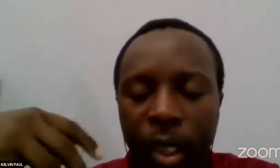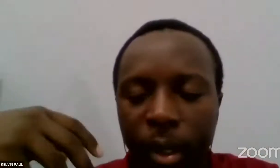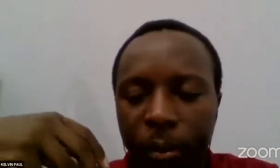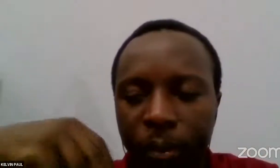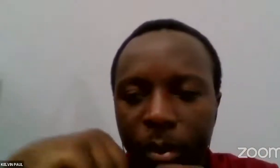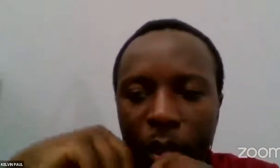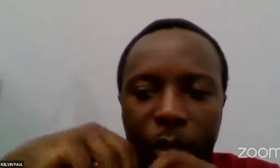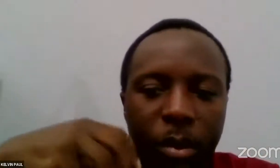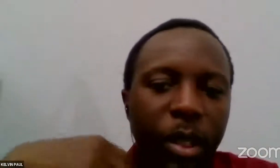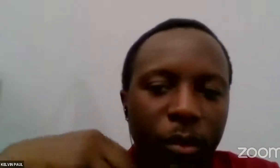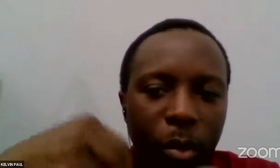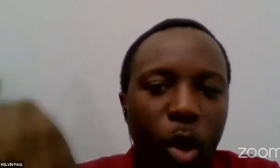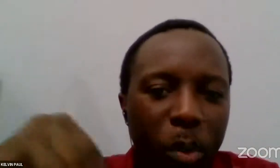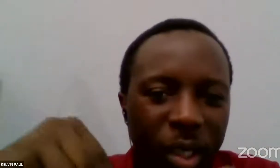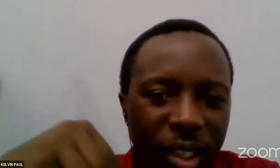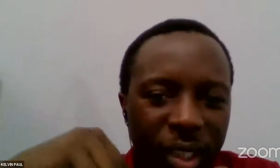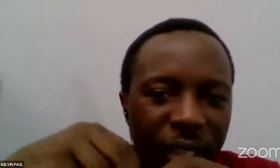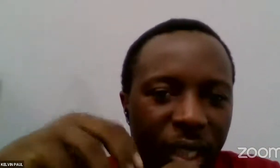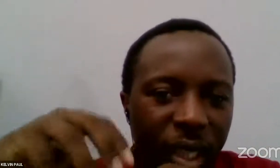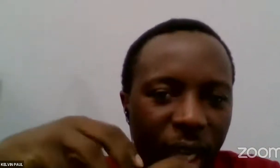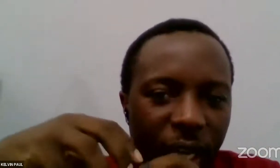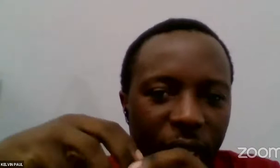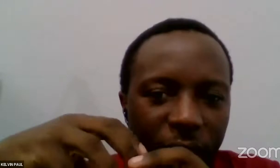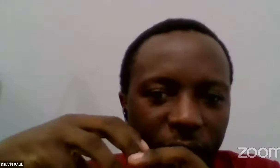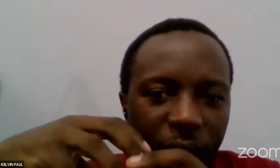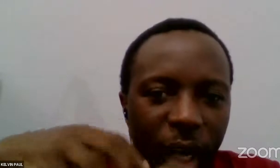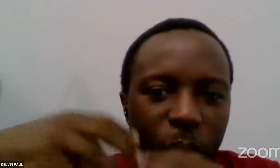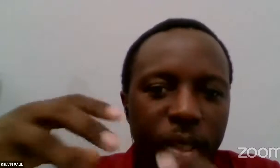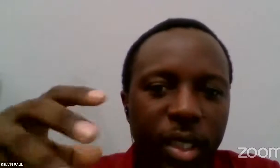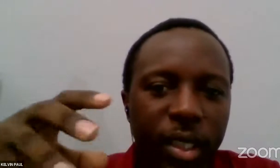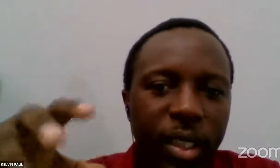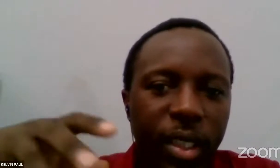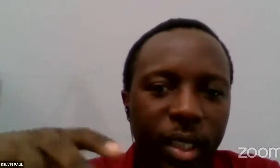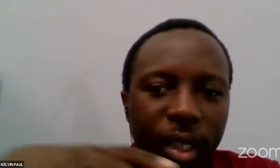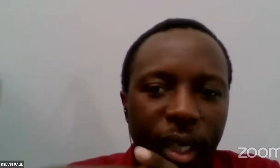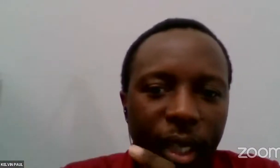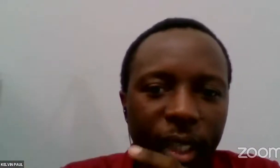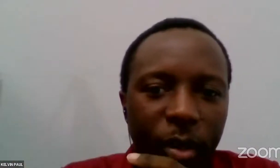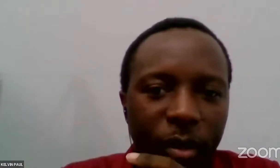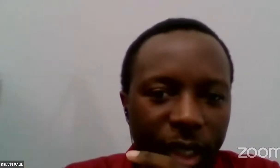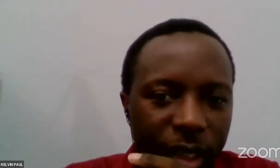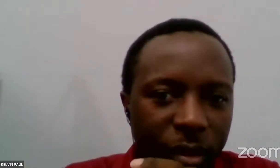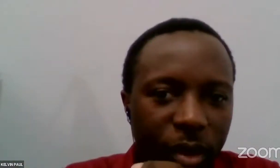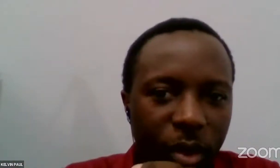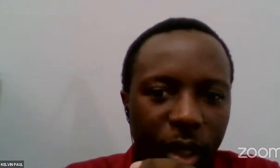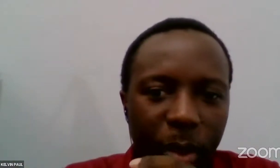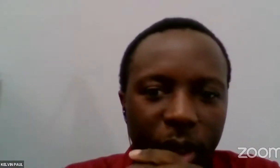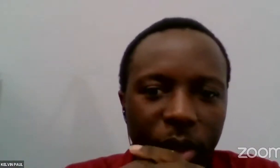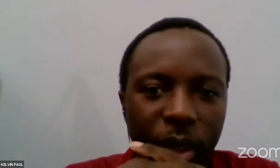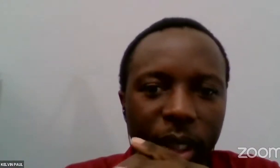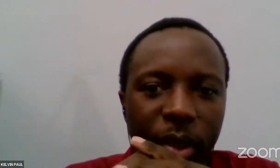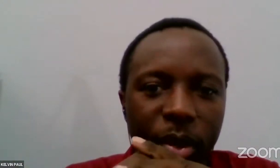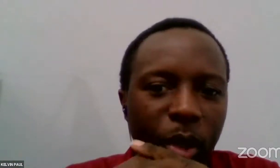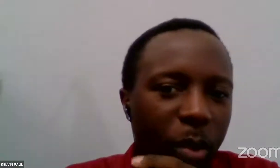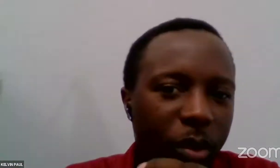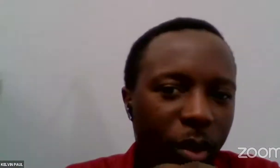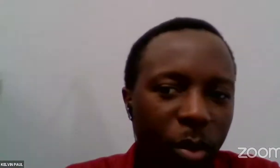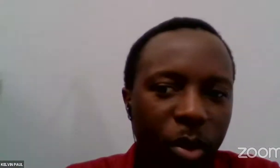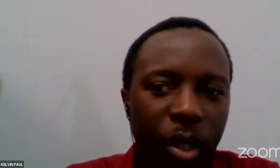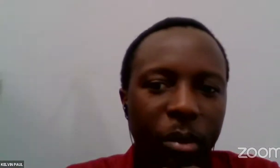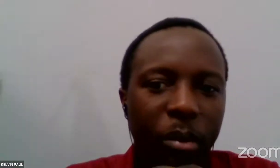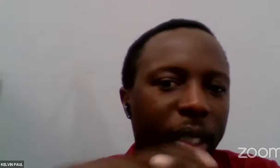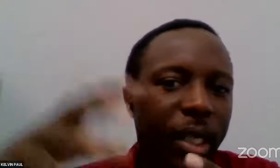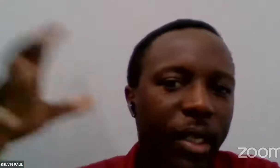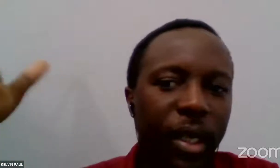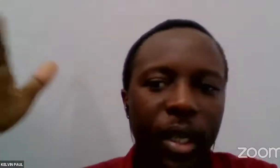what can prohibit me from copying it? How is it innovative so that a person cannot copy it